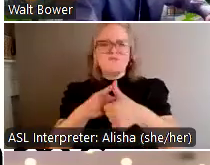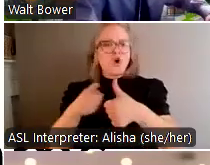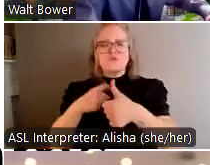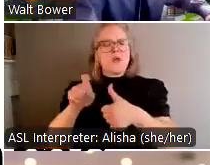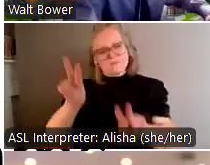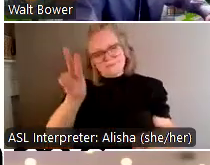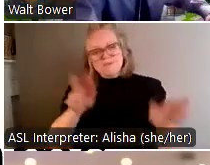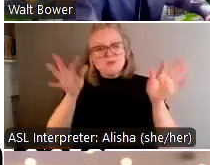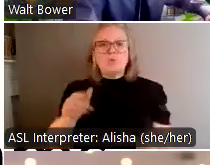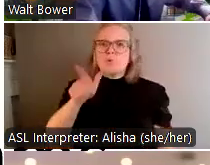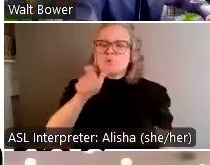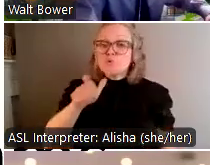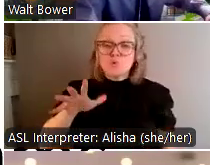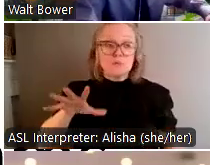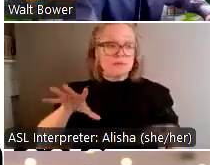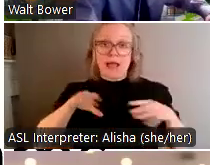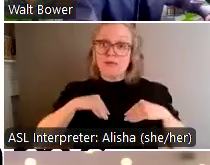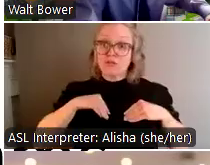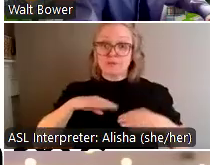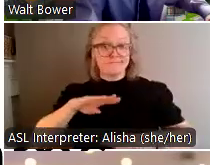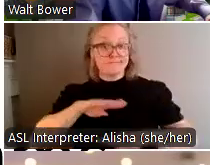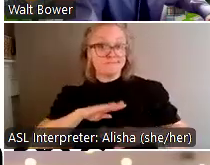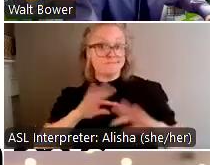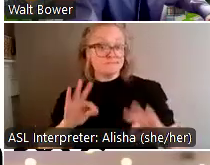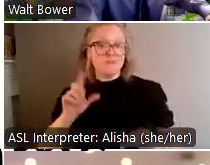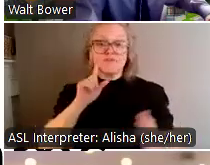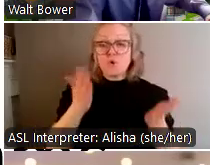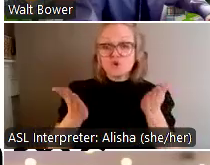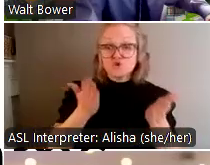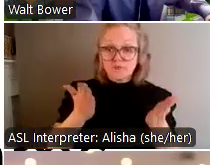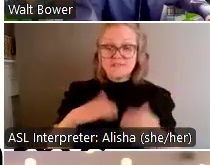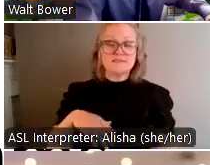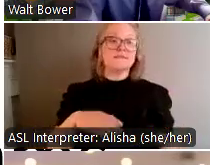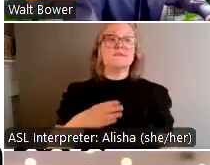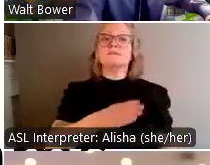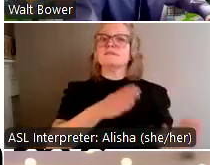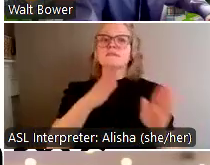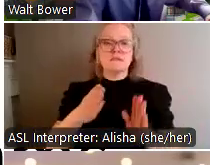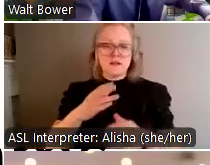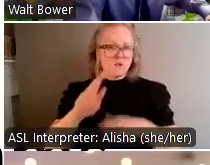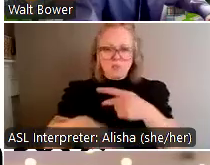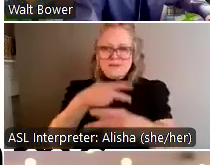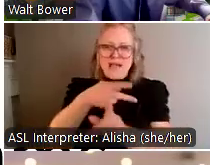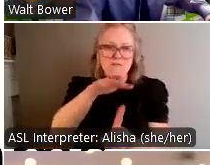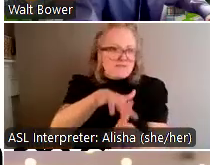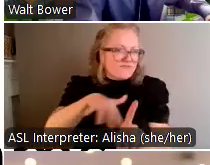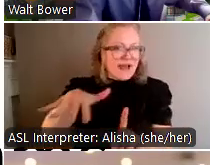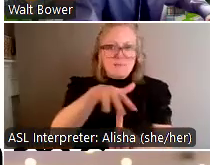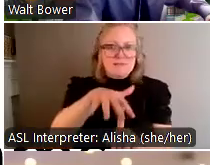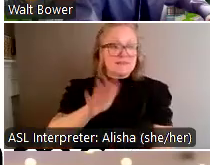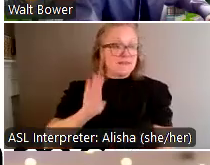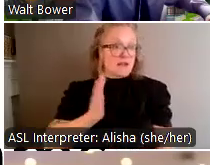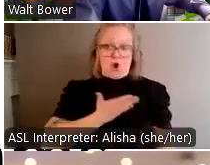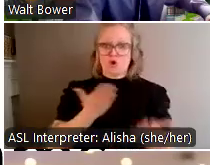is eligible for services. We have to determine then what types of settings that our services will